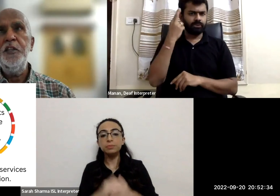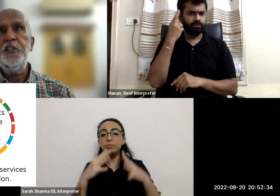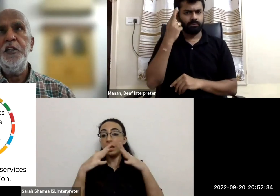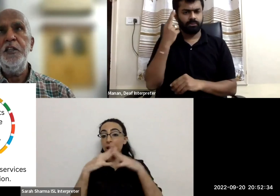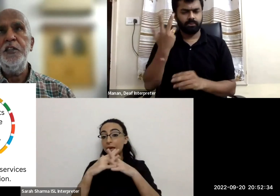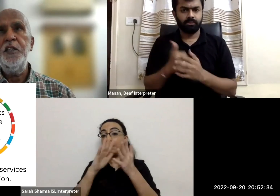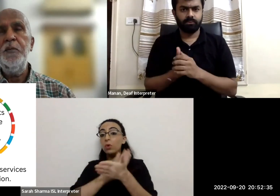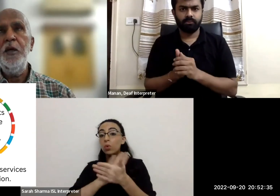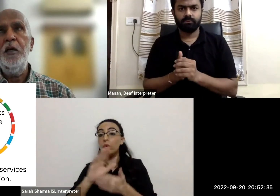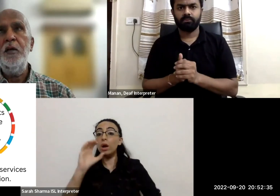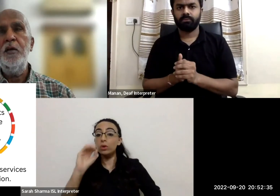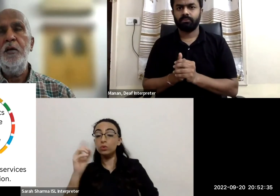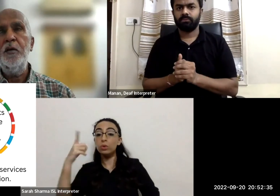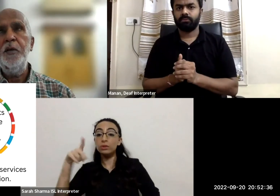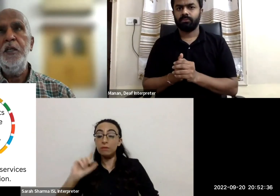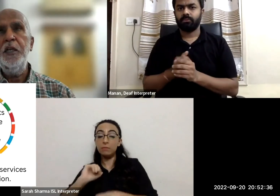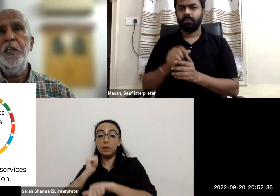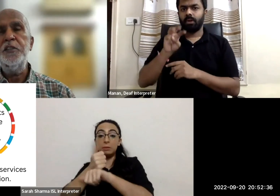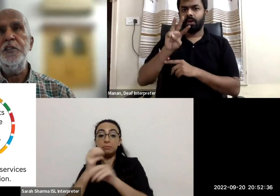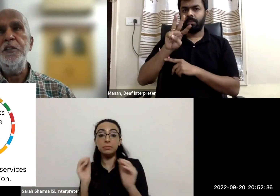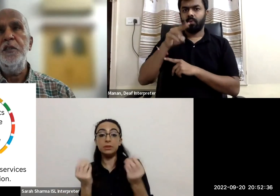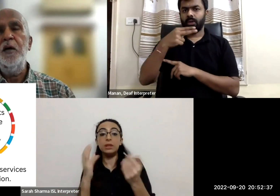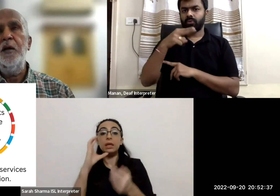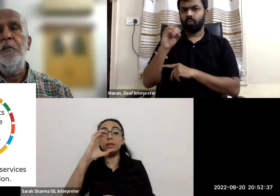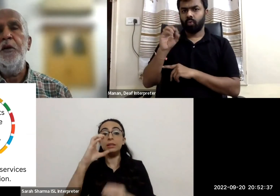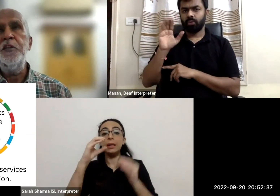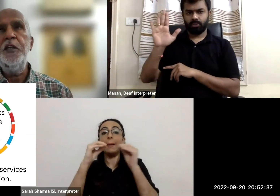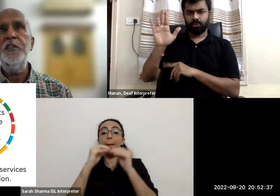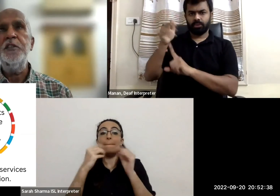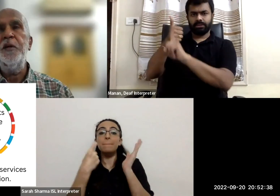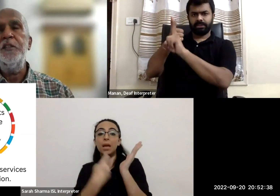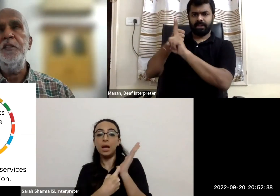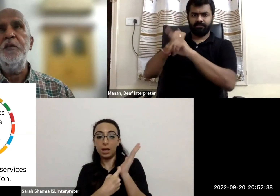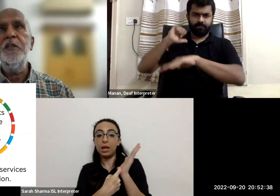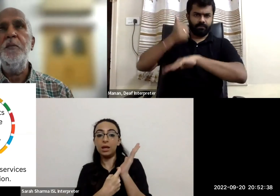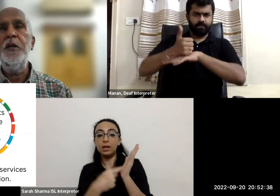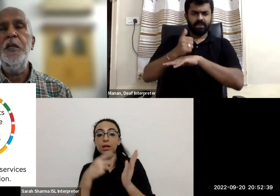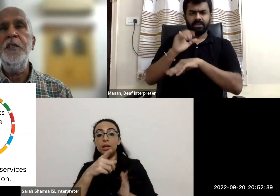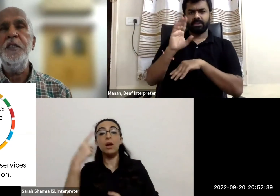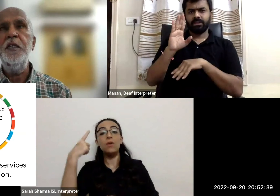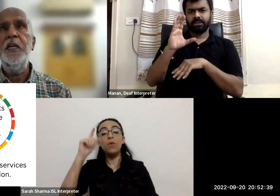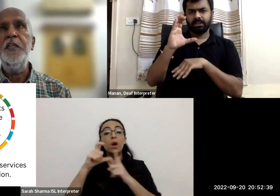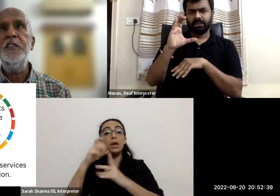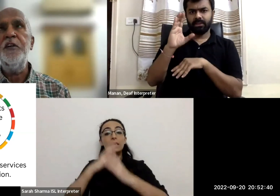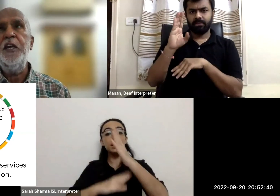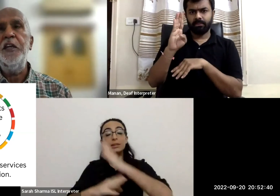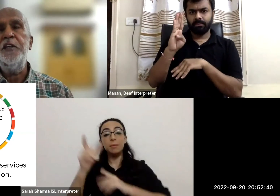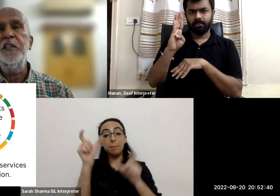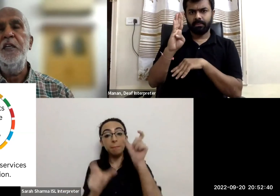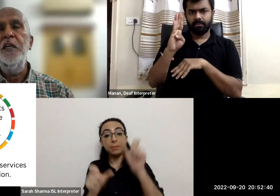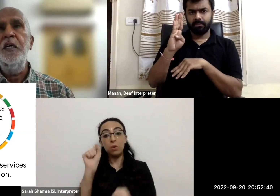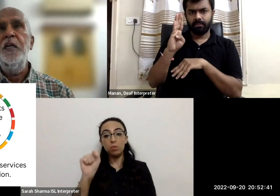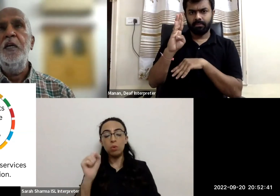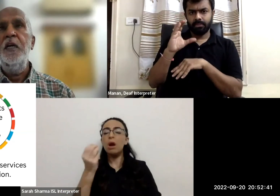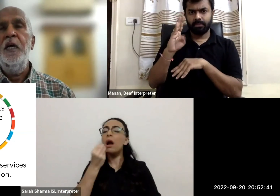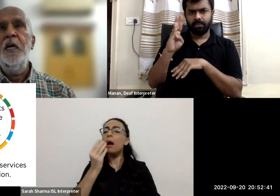WHO, which initiated CBR to meet the needs, rehabilitation needs of persons with disabilities in